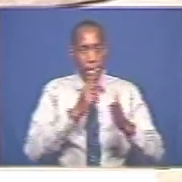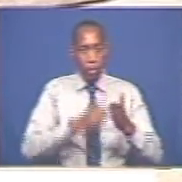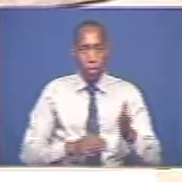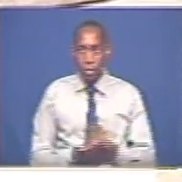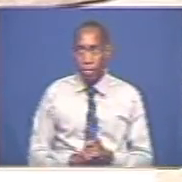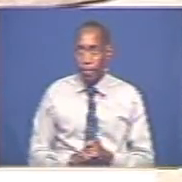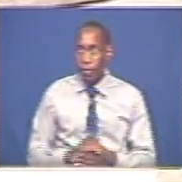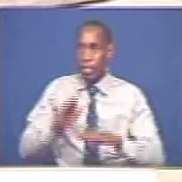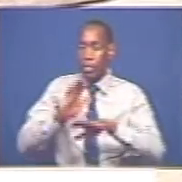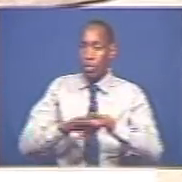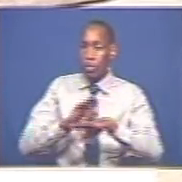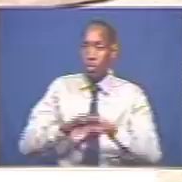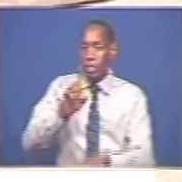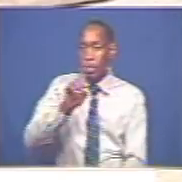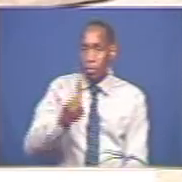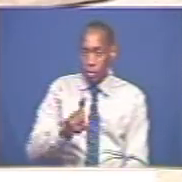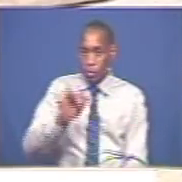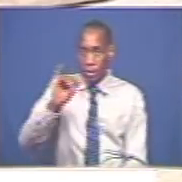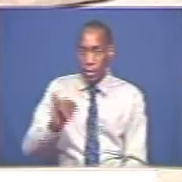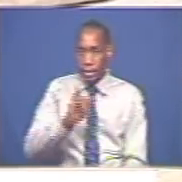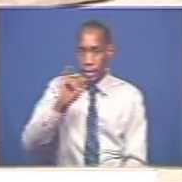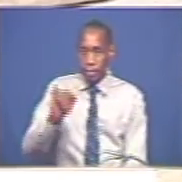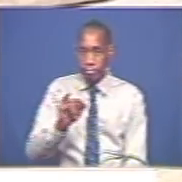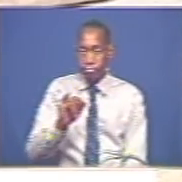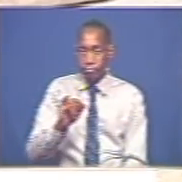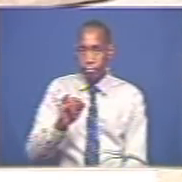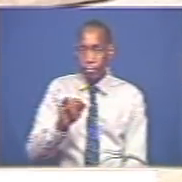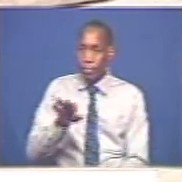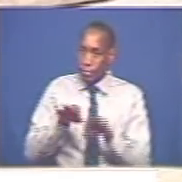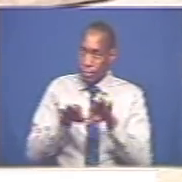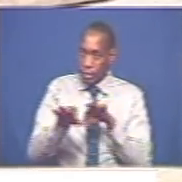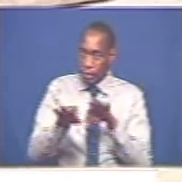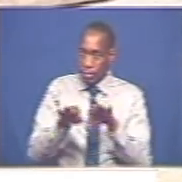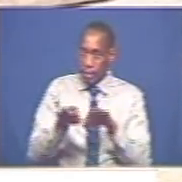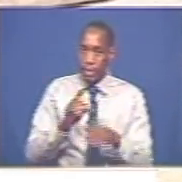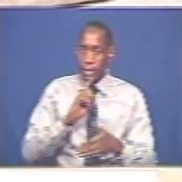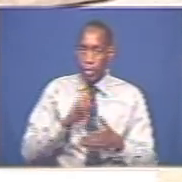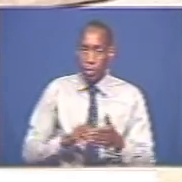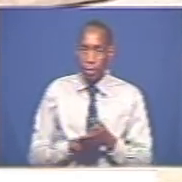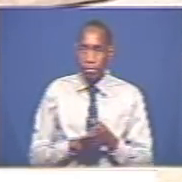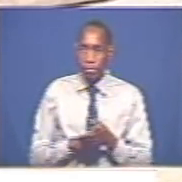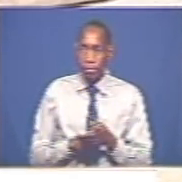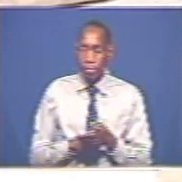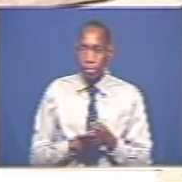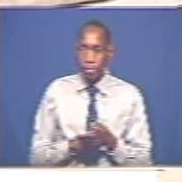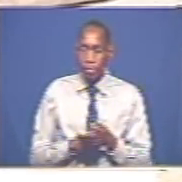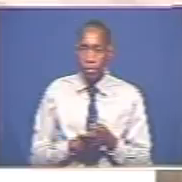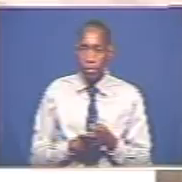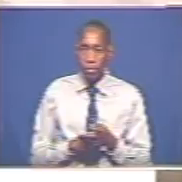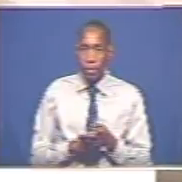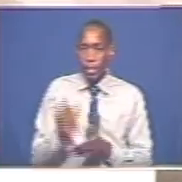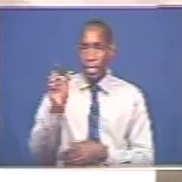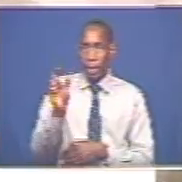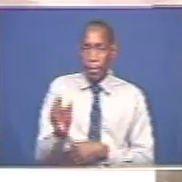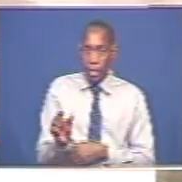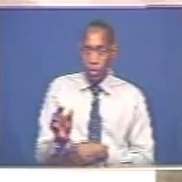good question, Jay. Mm-hmm. We can simplify it and call it a mood disorder. Mm. Or rather, the person's